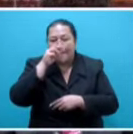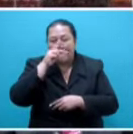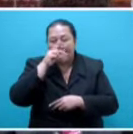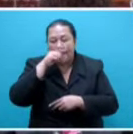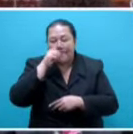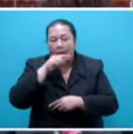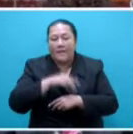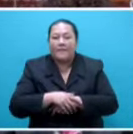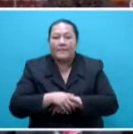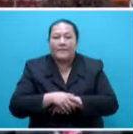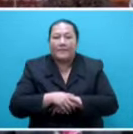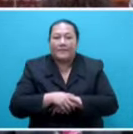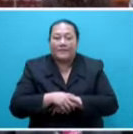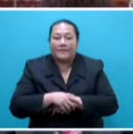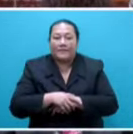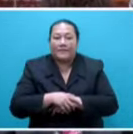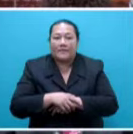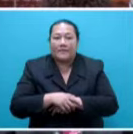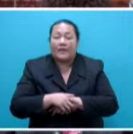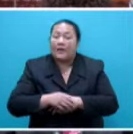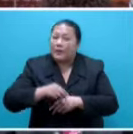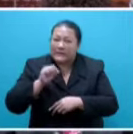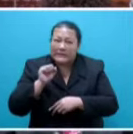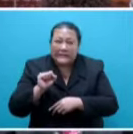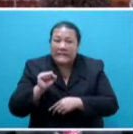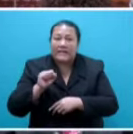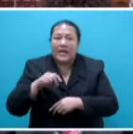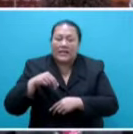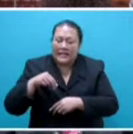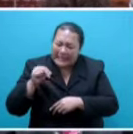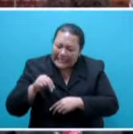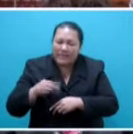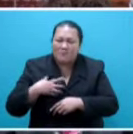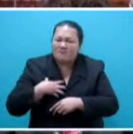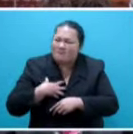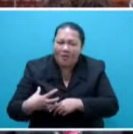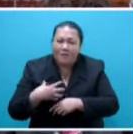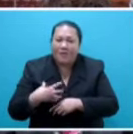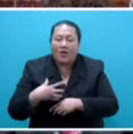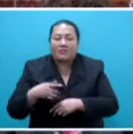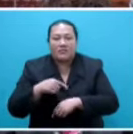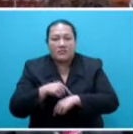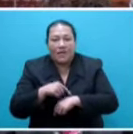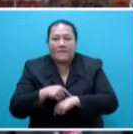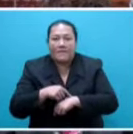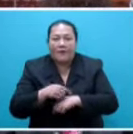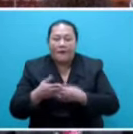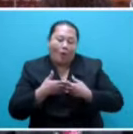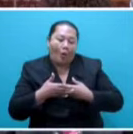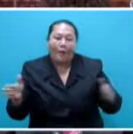Still, there would still be need for more time for us for the open debate in the